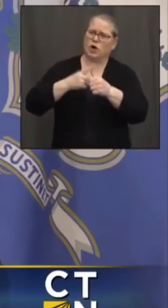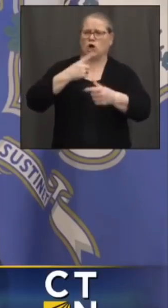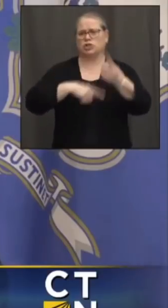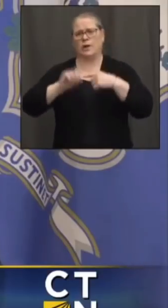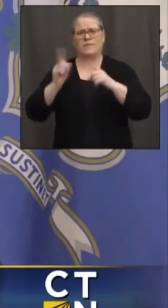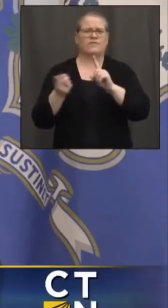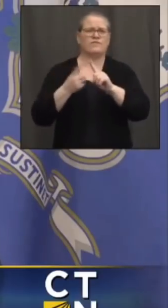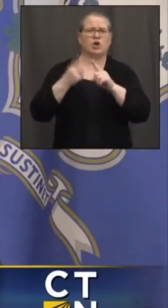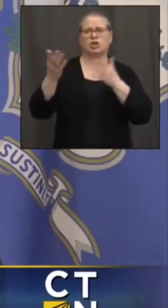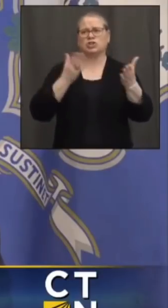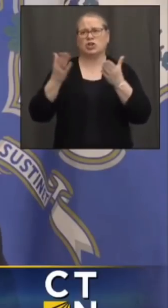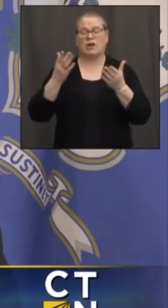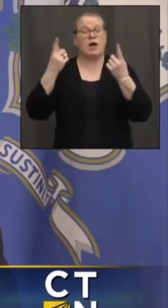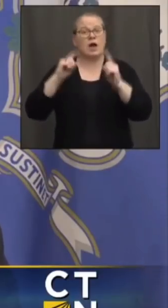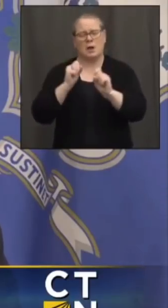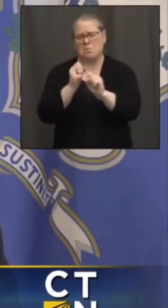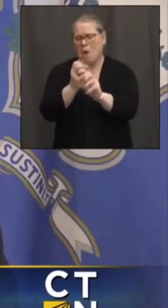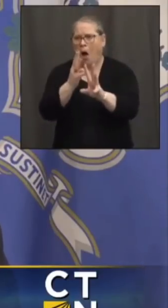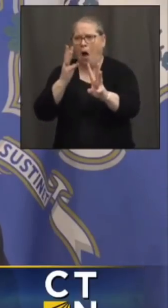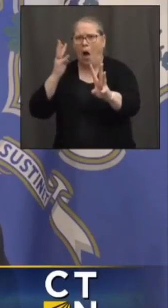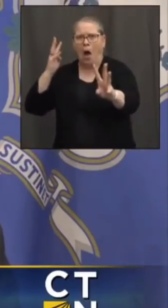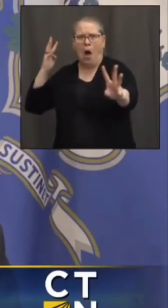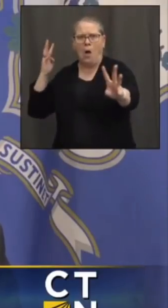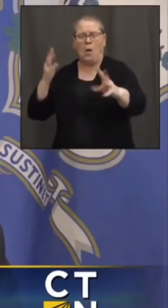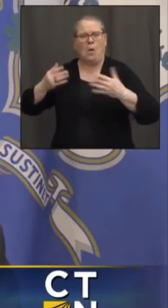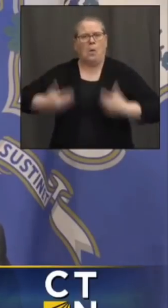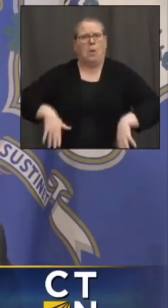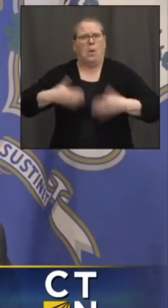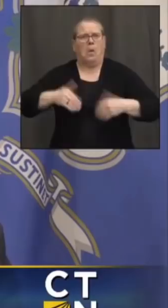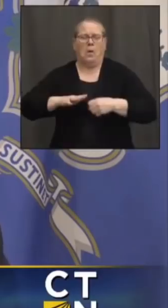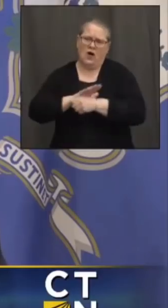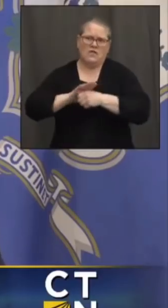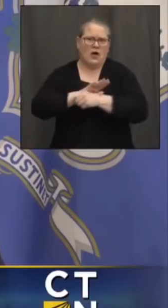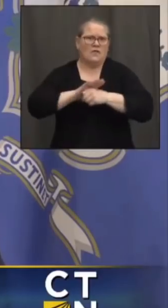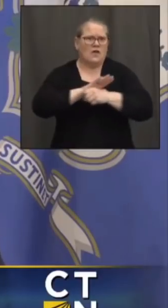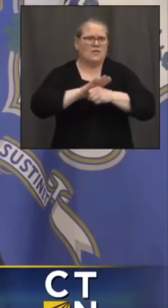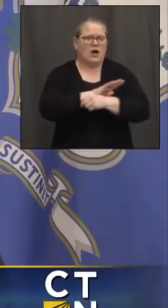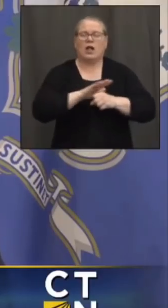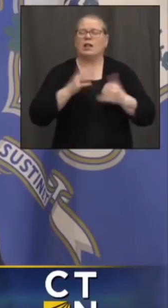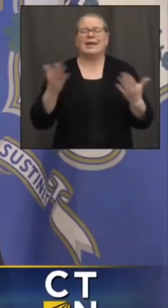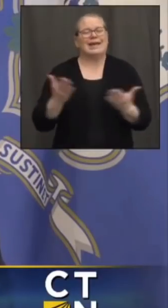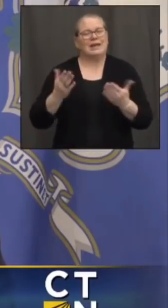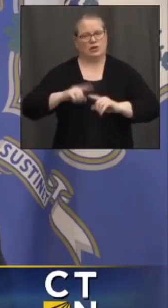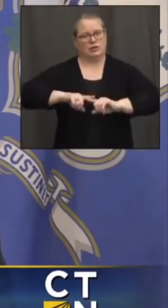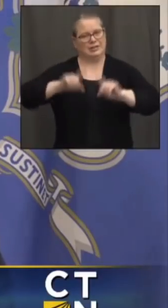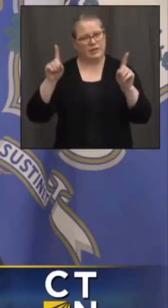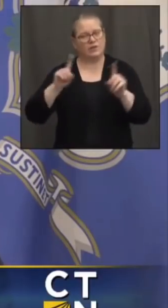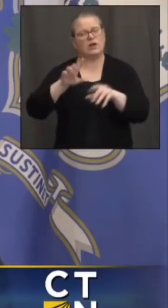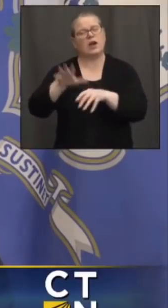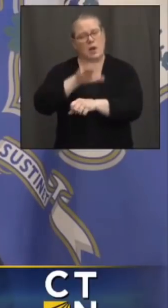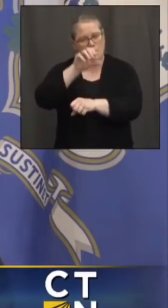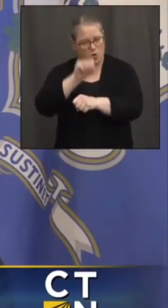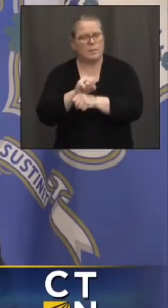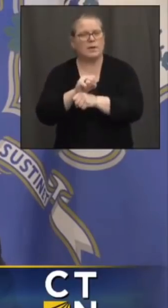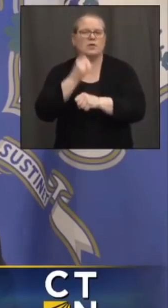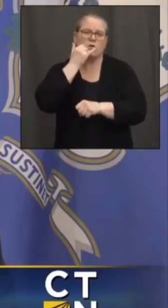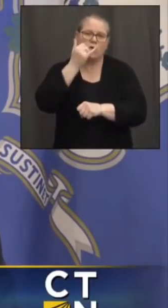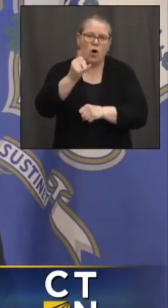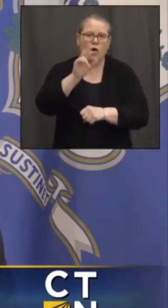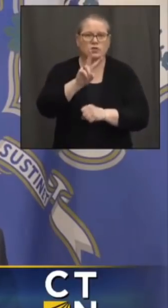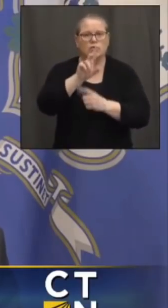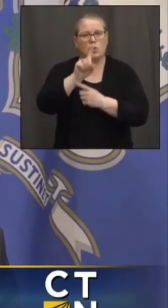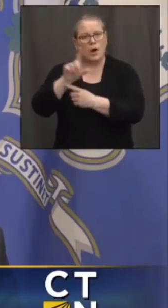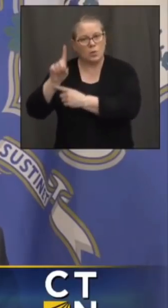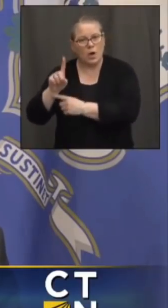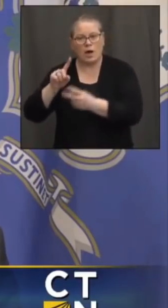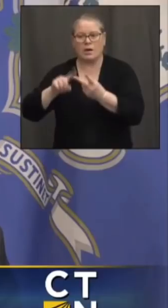93 seconds, every slot is taken. But we do have the 211 phone lines. We do have the outreach going on